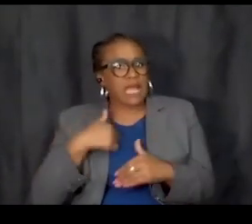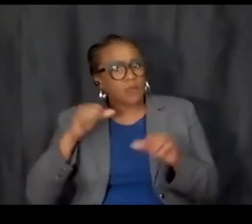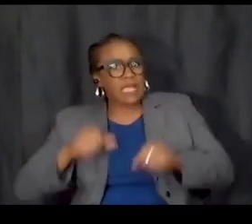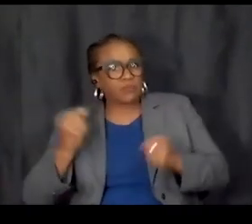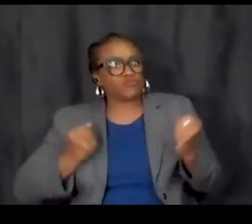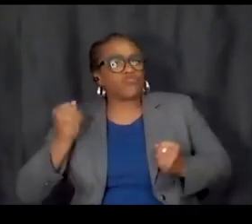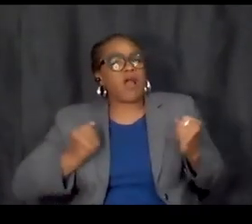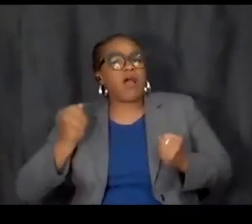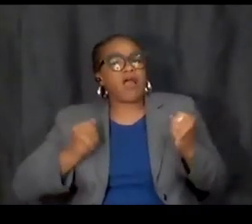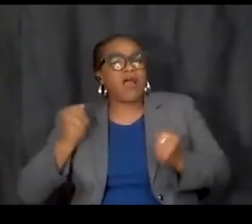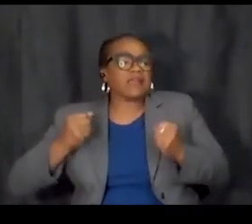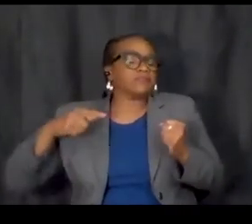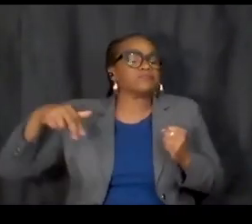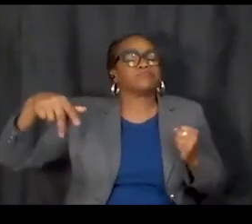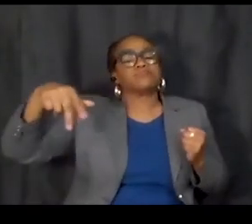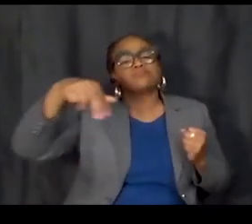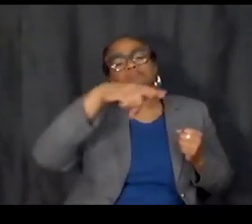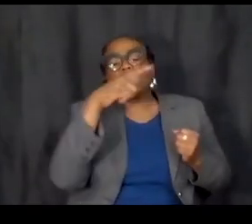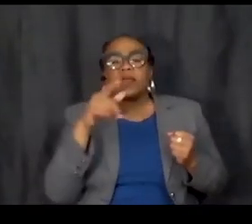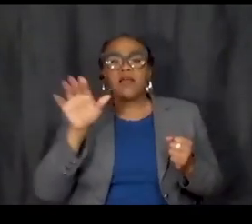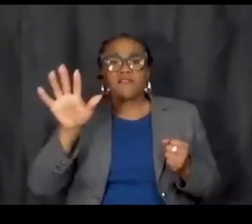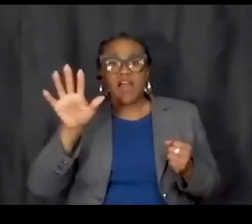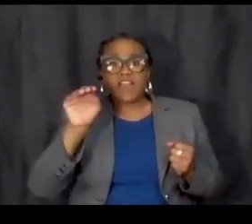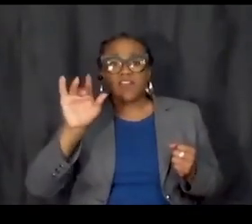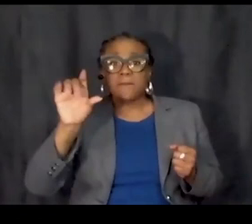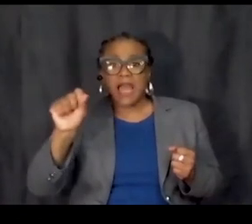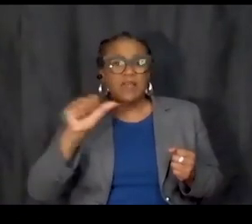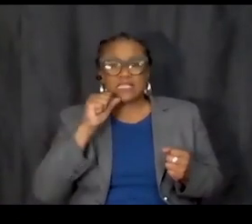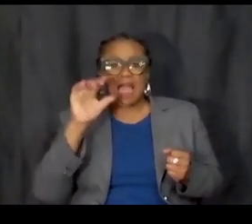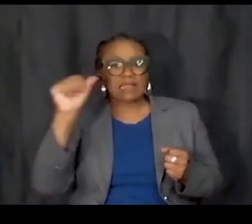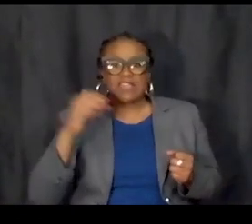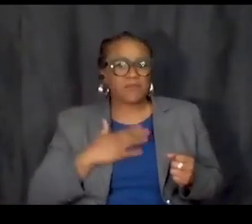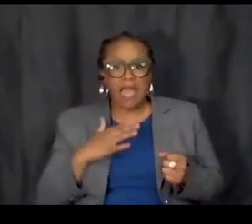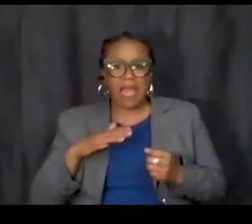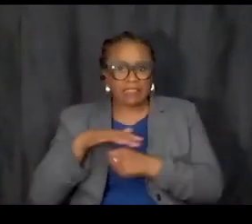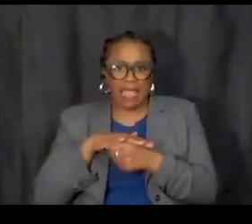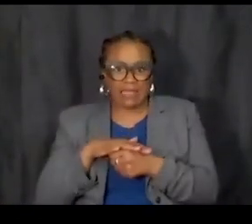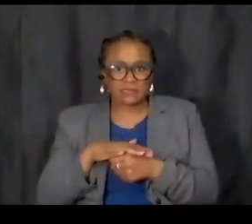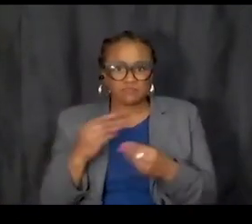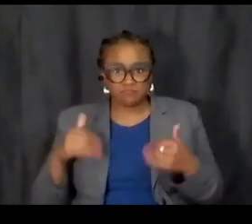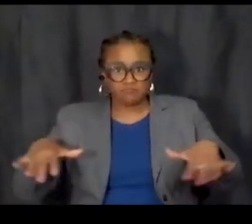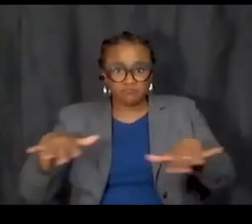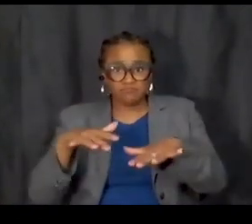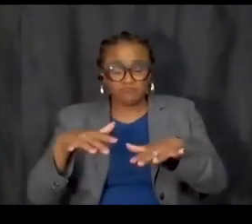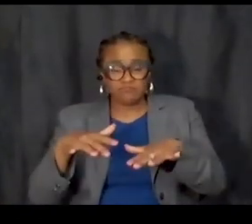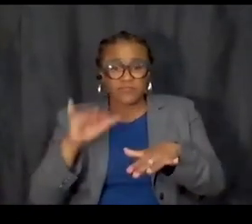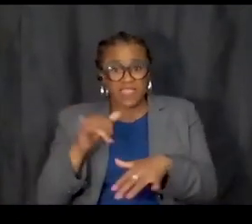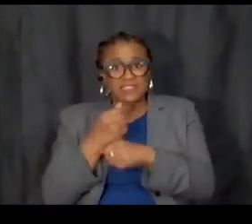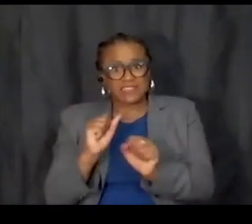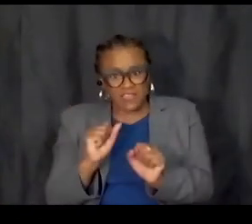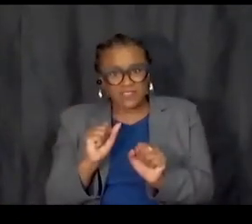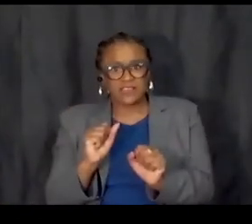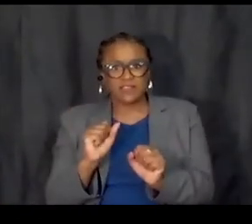5 miles and not leave my land. And so that kind of safety, that kind of peace. One of the last times I did a